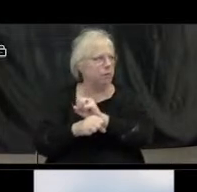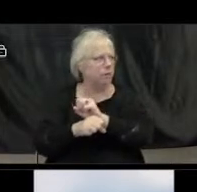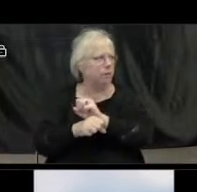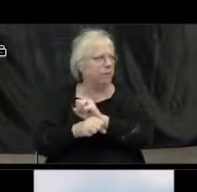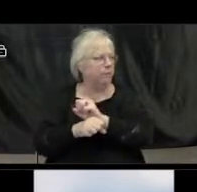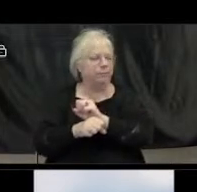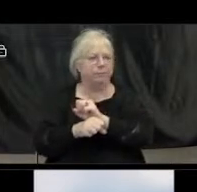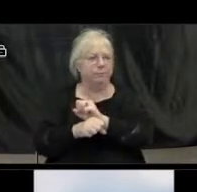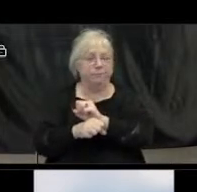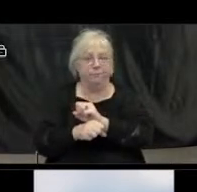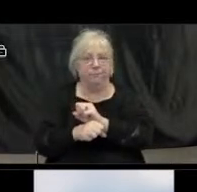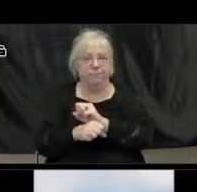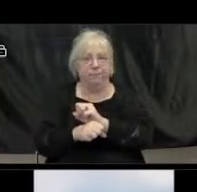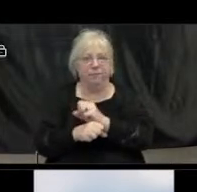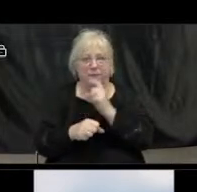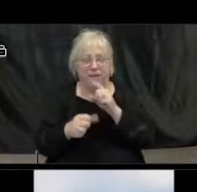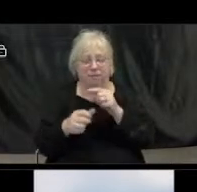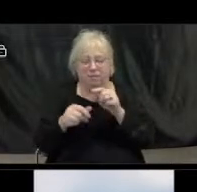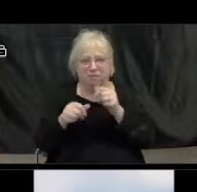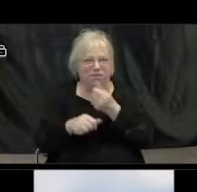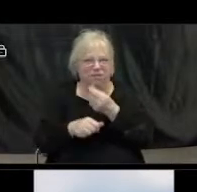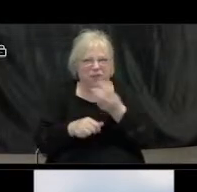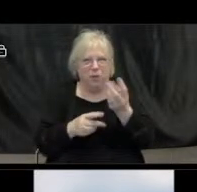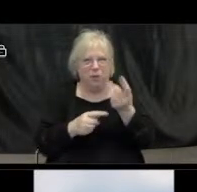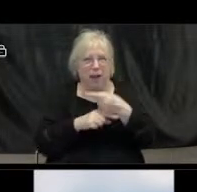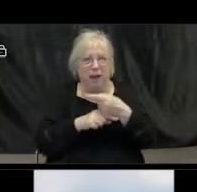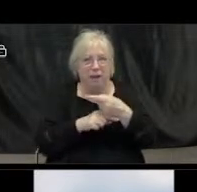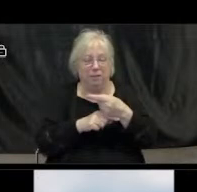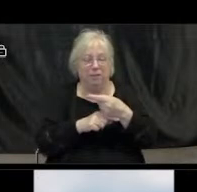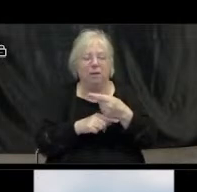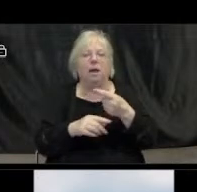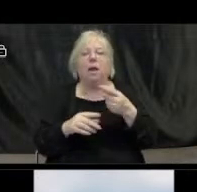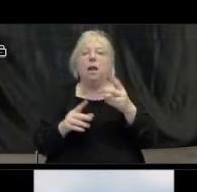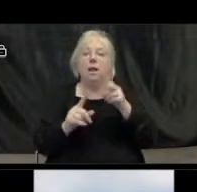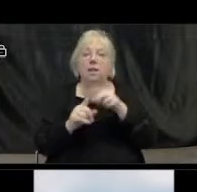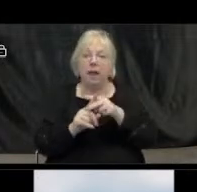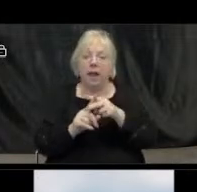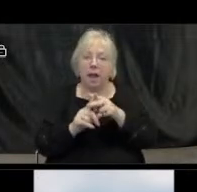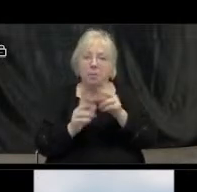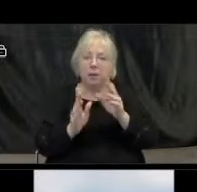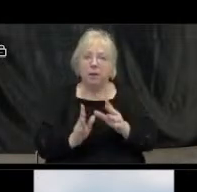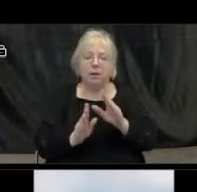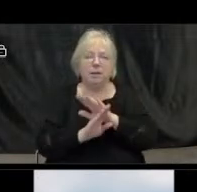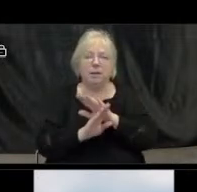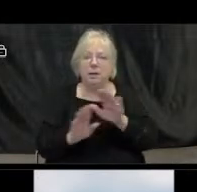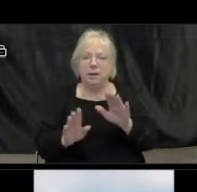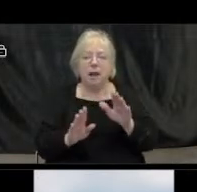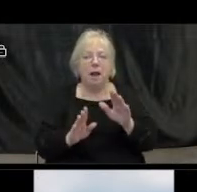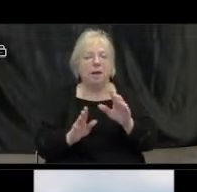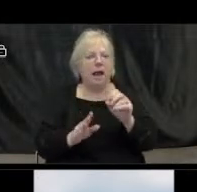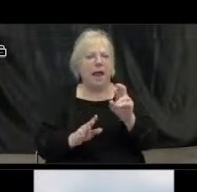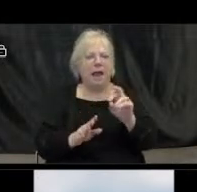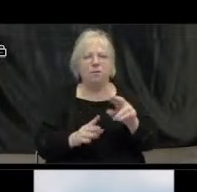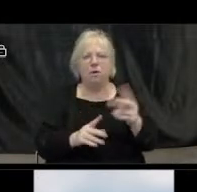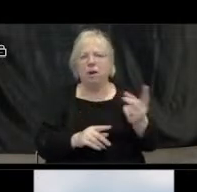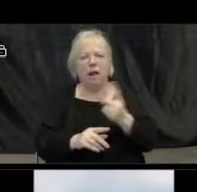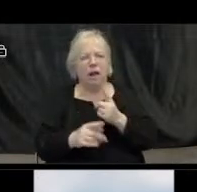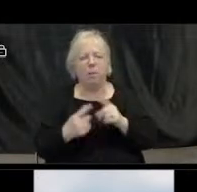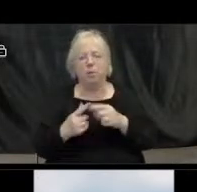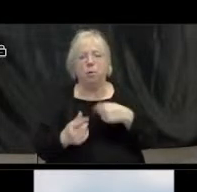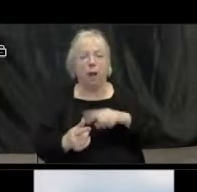in those days. The applicant did not ever come to